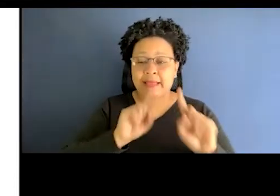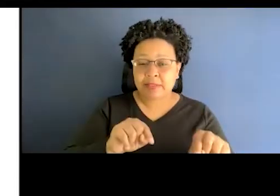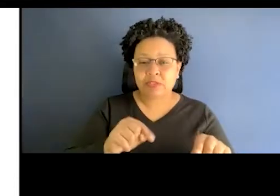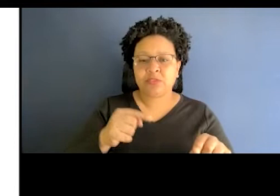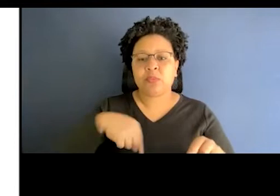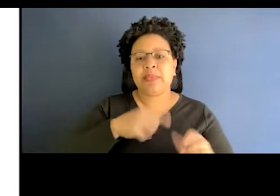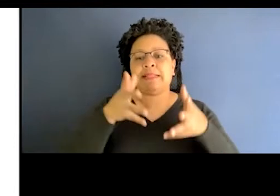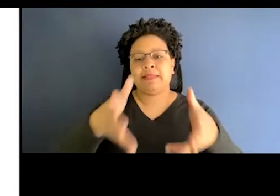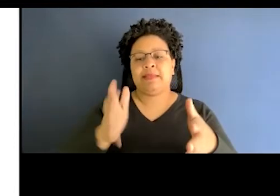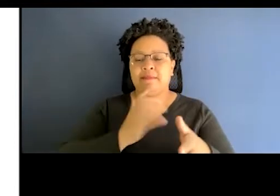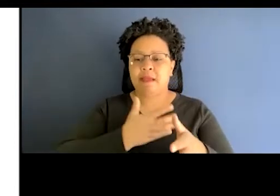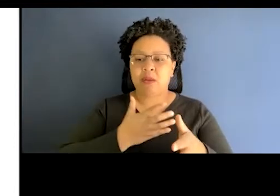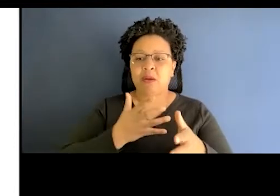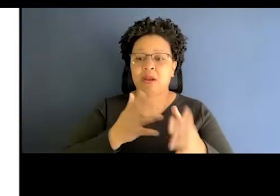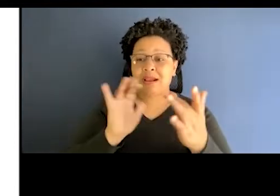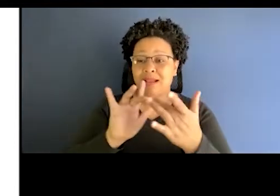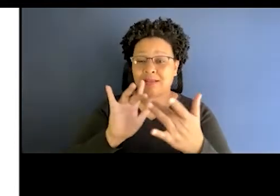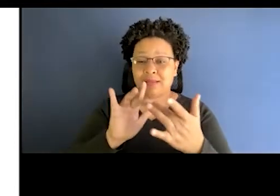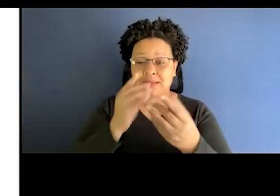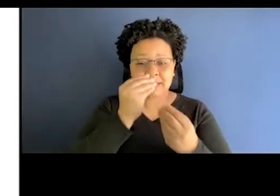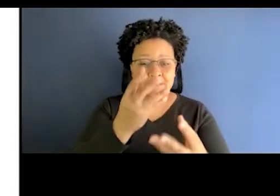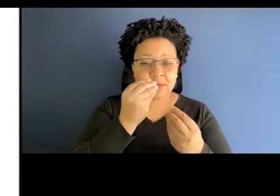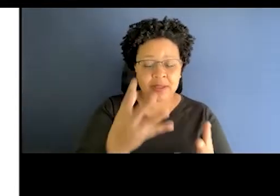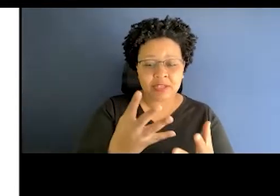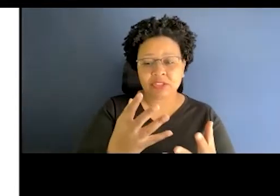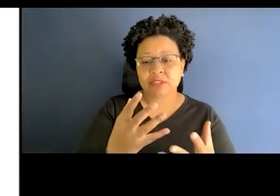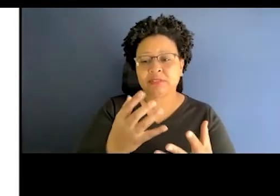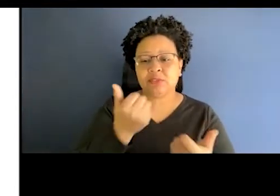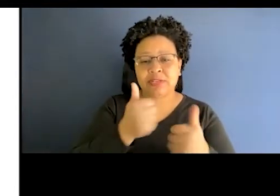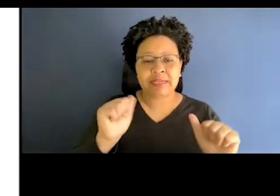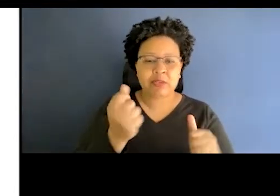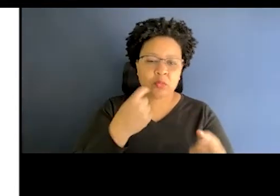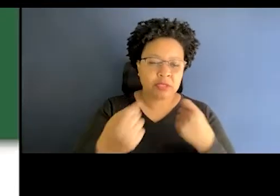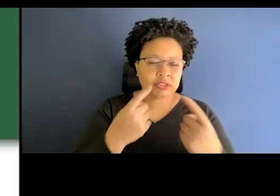information for follow-up if you have like to connect after.